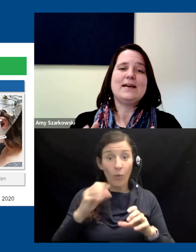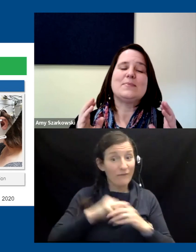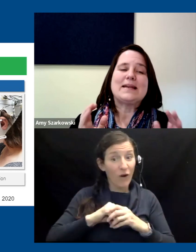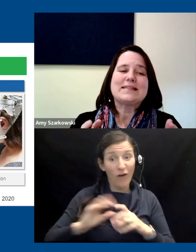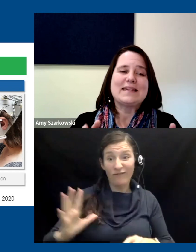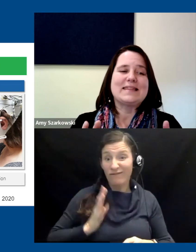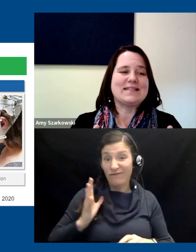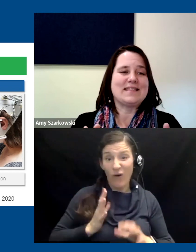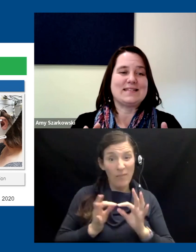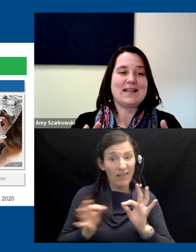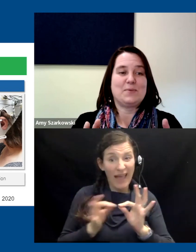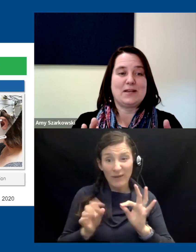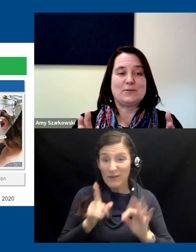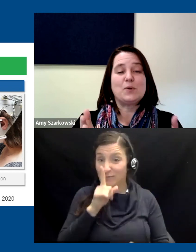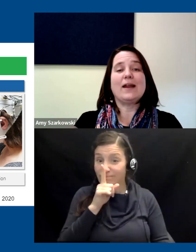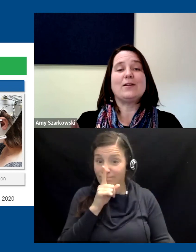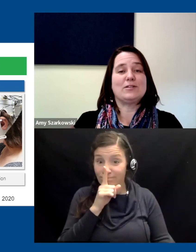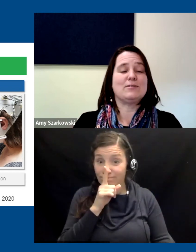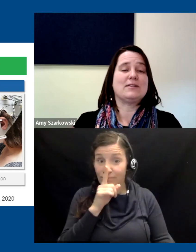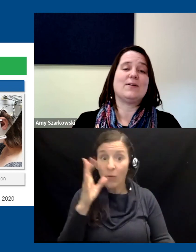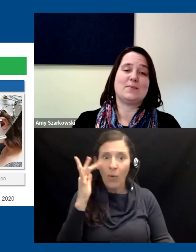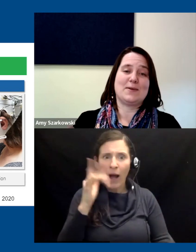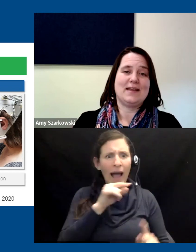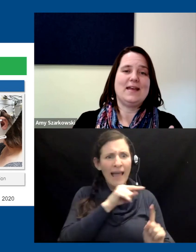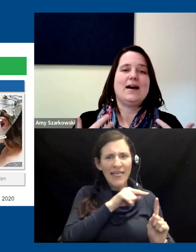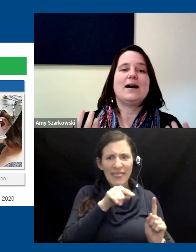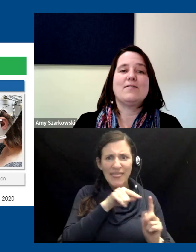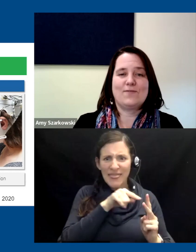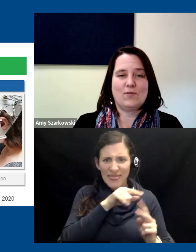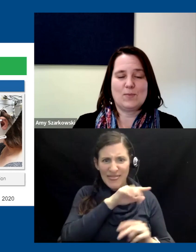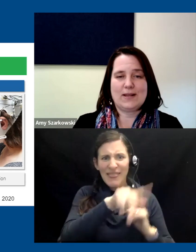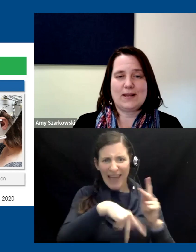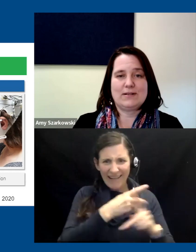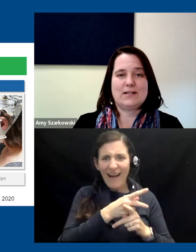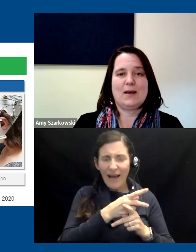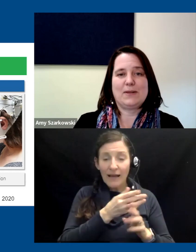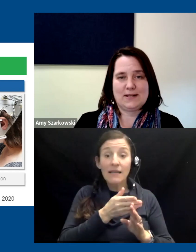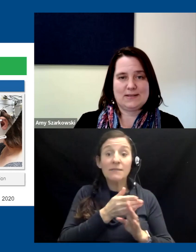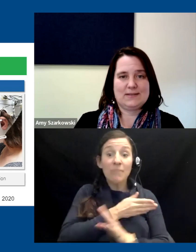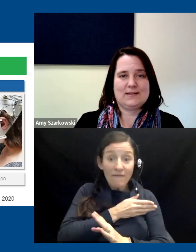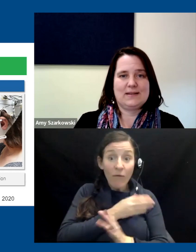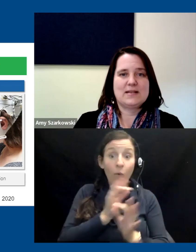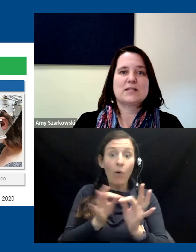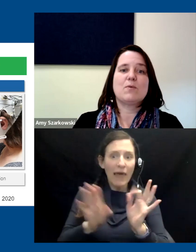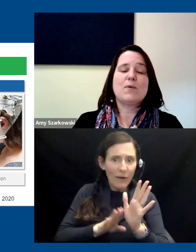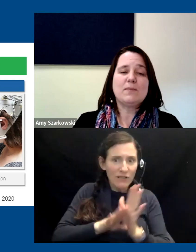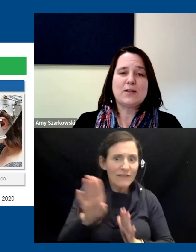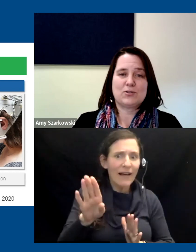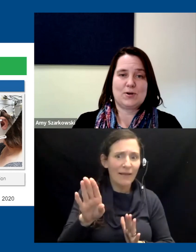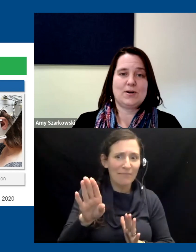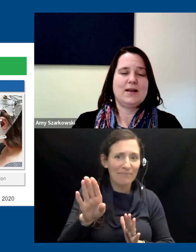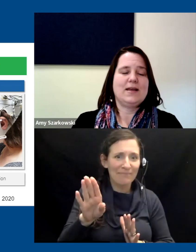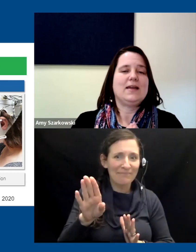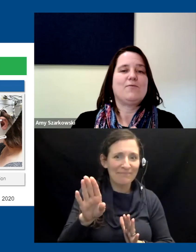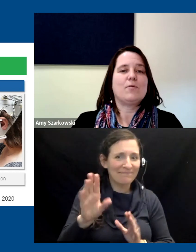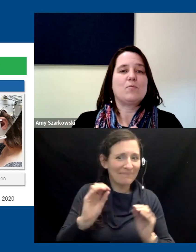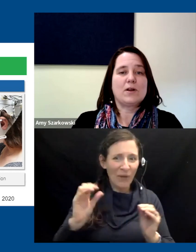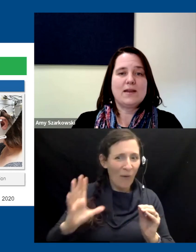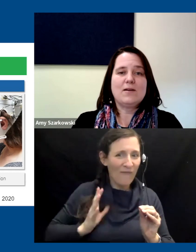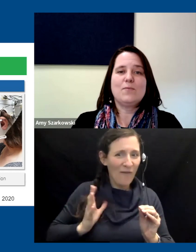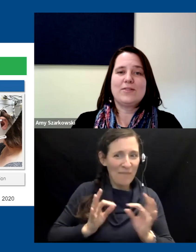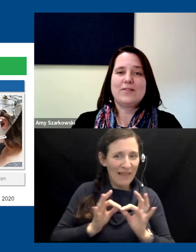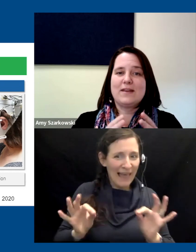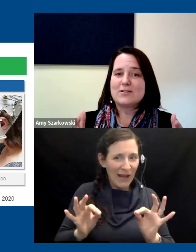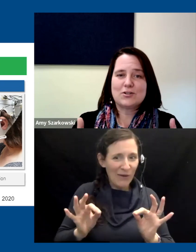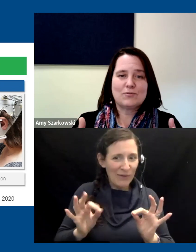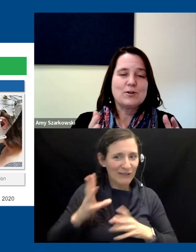right? Because again, these things take place prior to the development of formal language abilities. So we want to make sure if we're